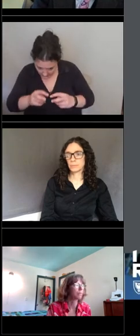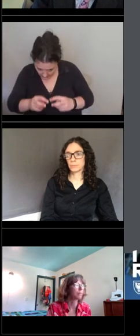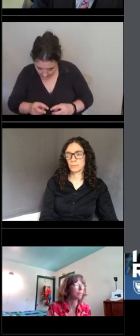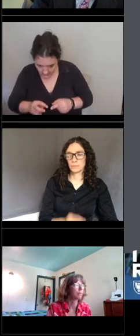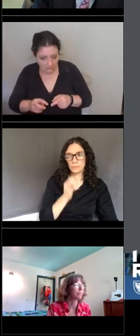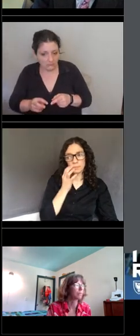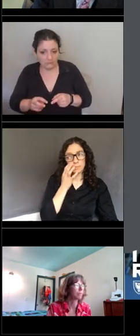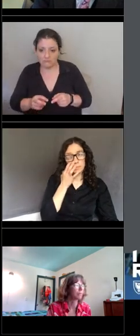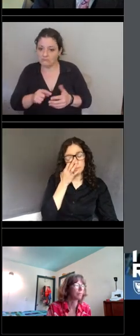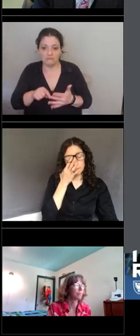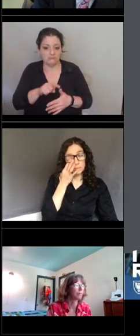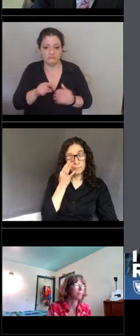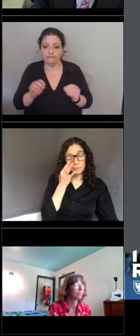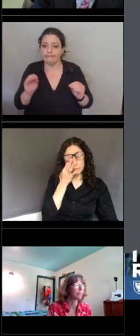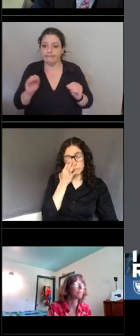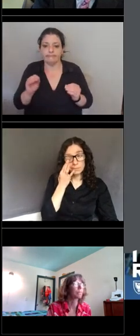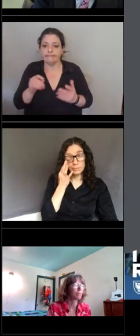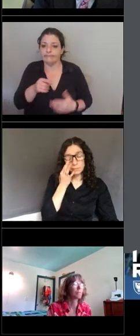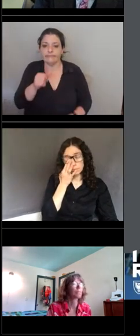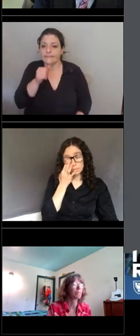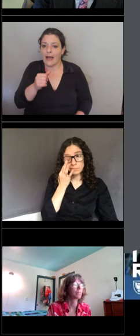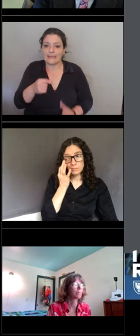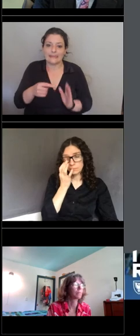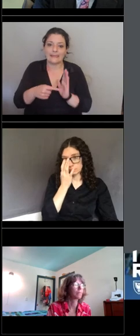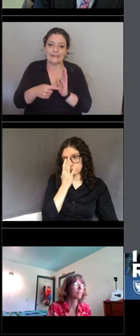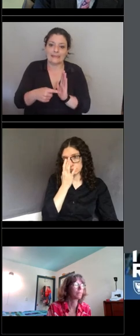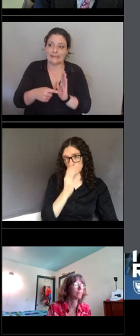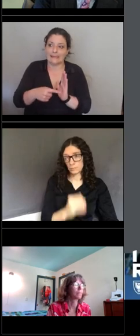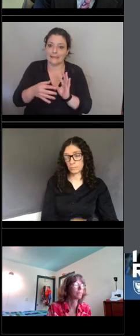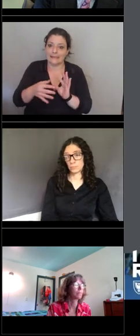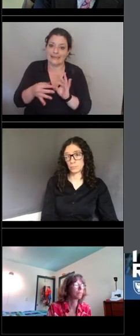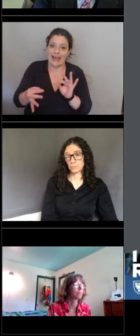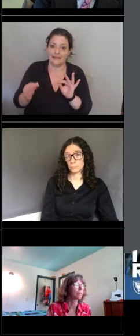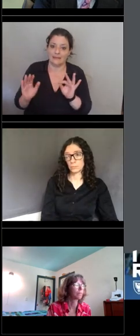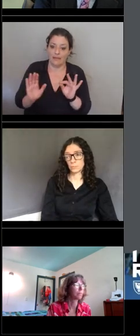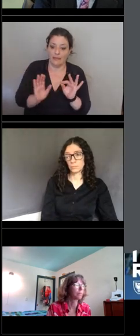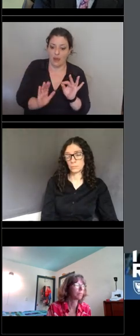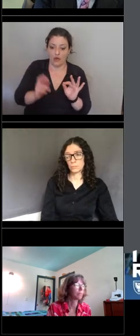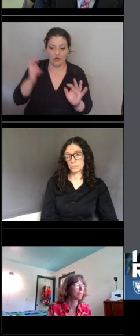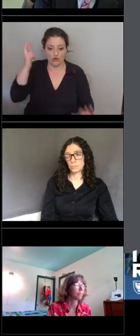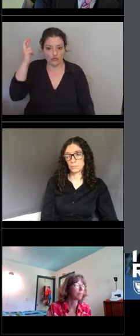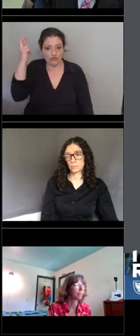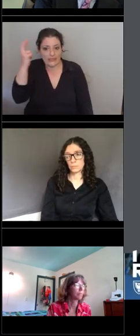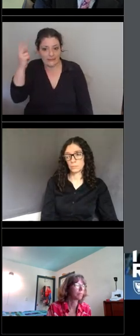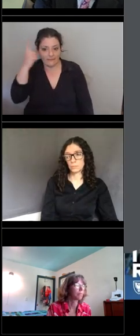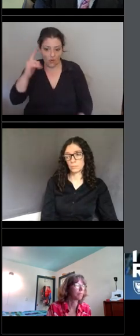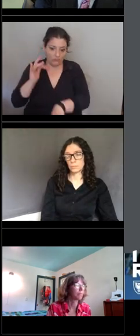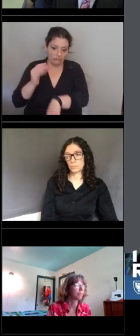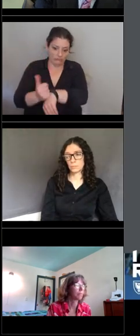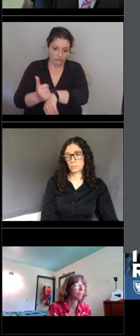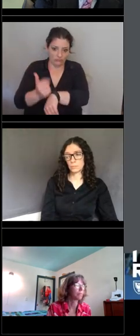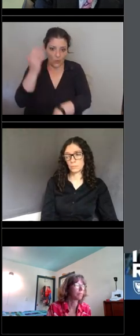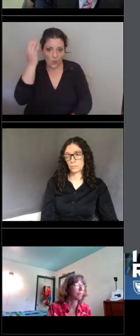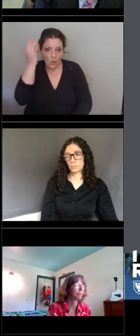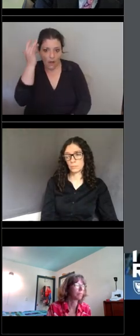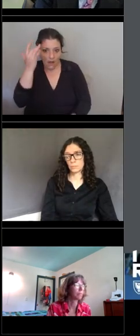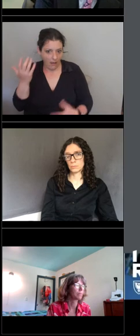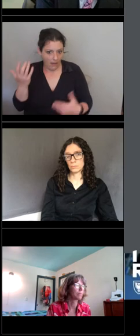d'être, you would say in France, their reason for existing or their incorporation of the protected area